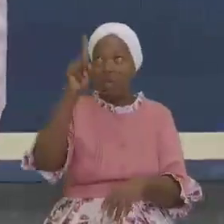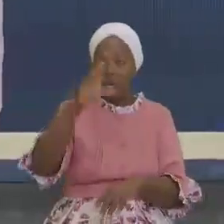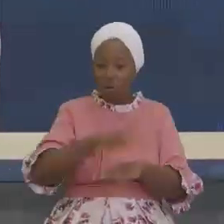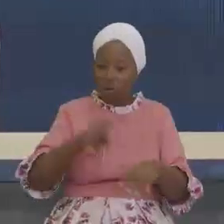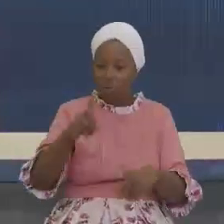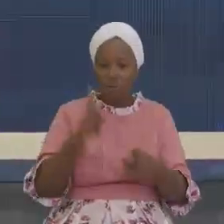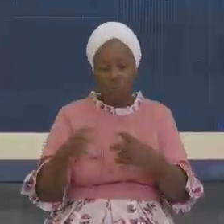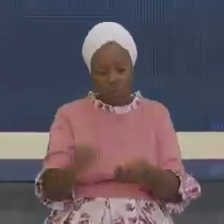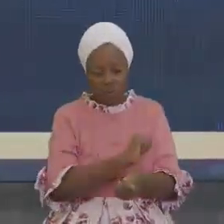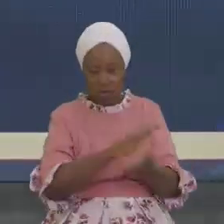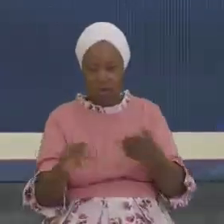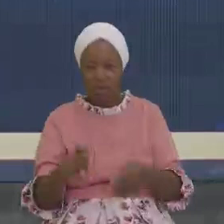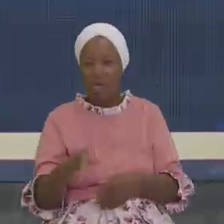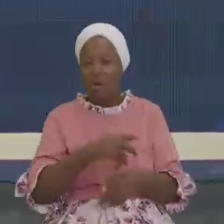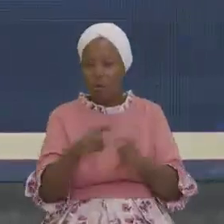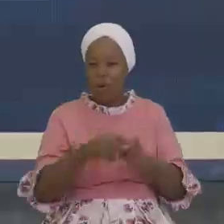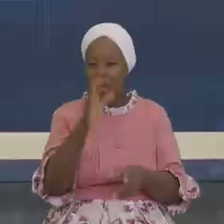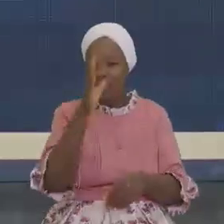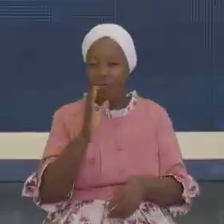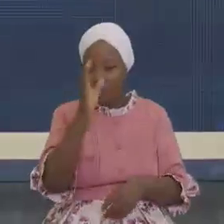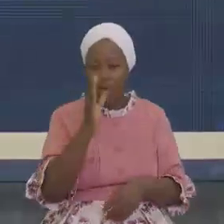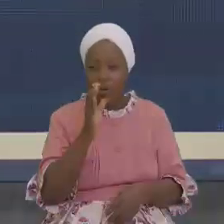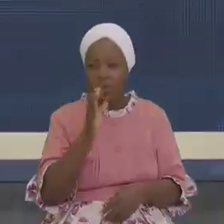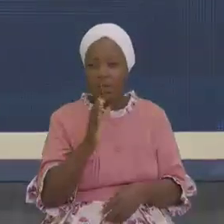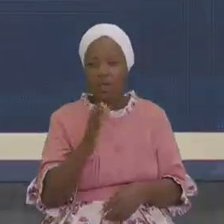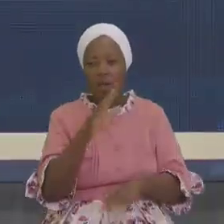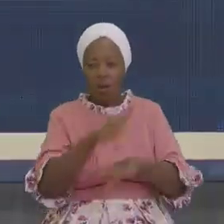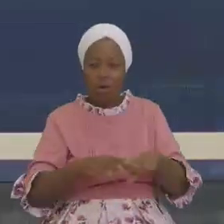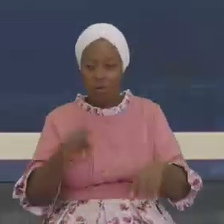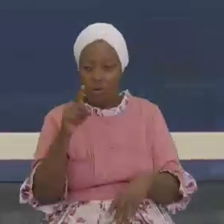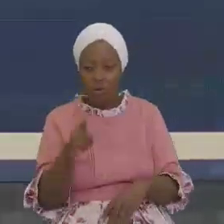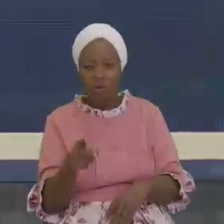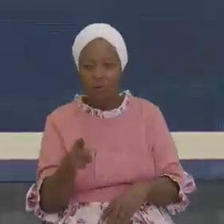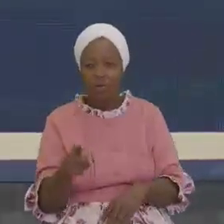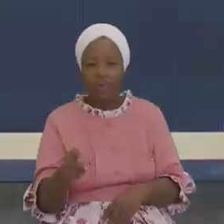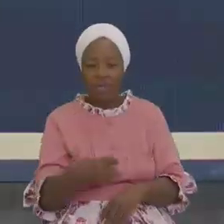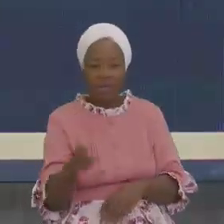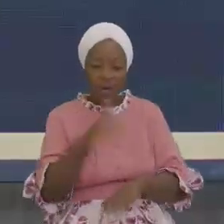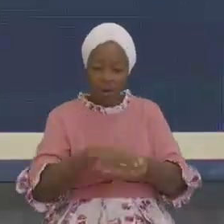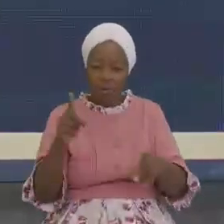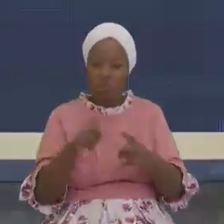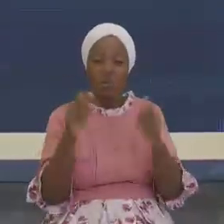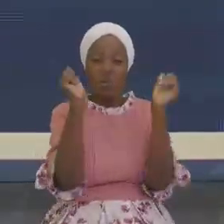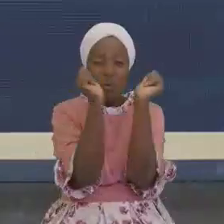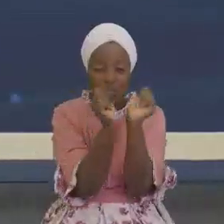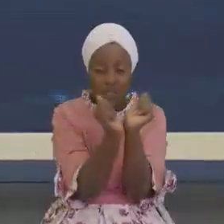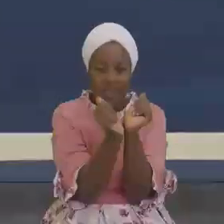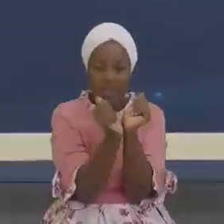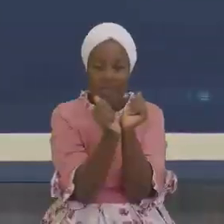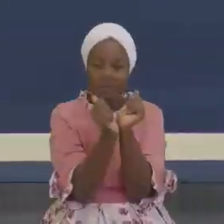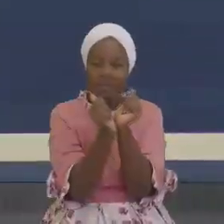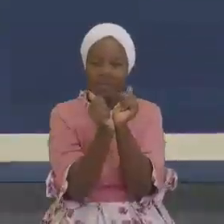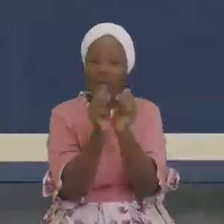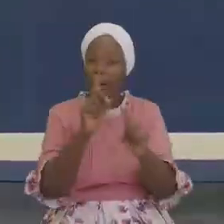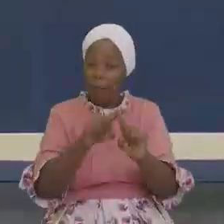When a secret cult calls you, they call you into bondage. But there